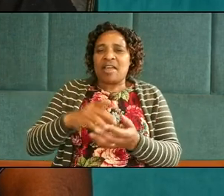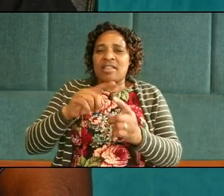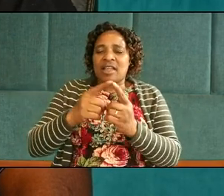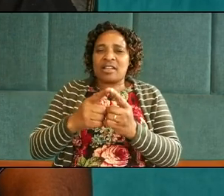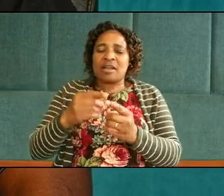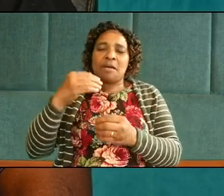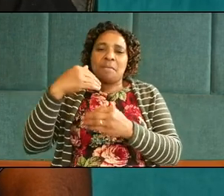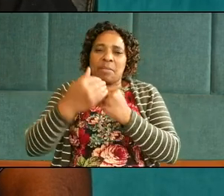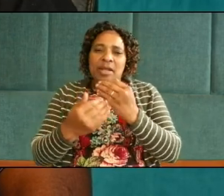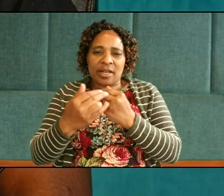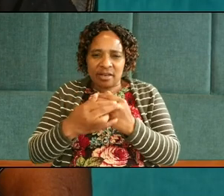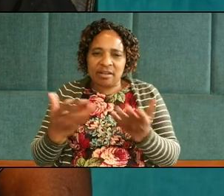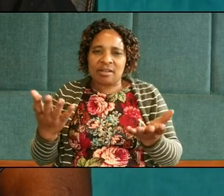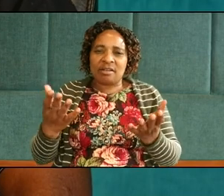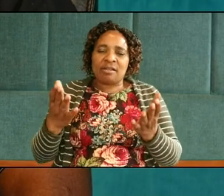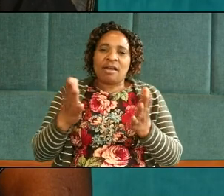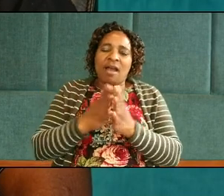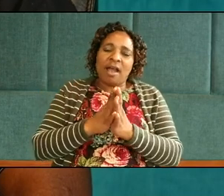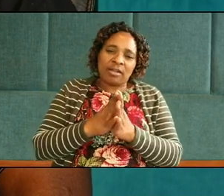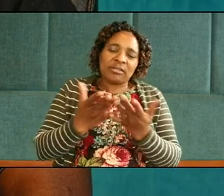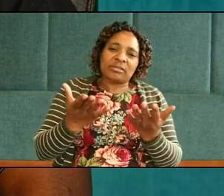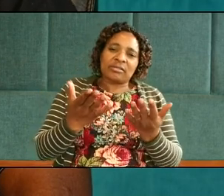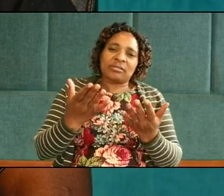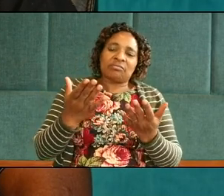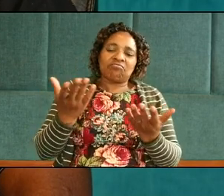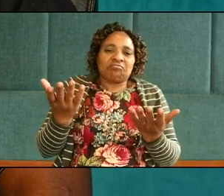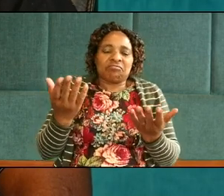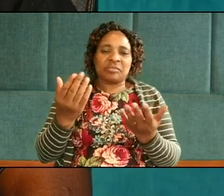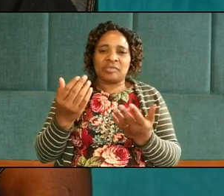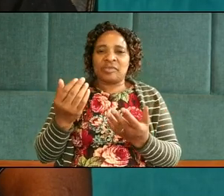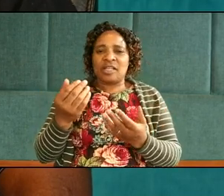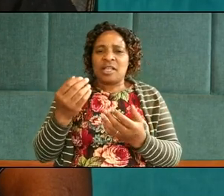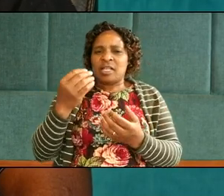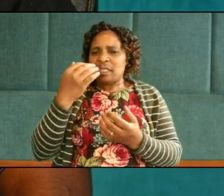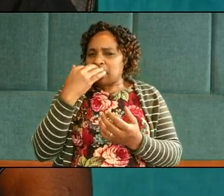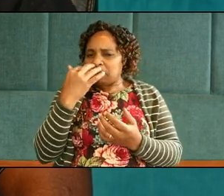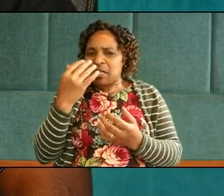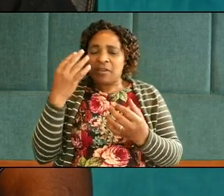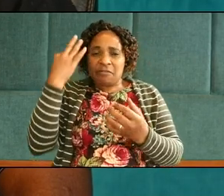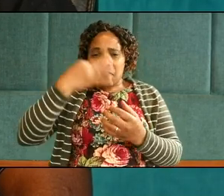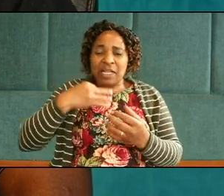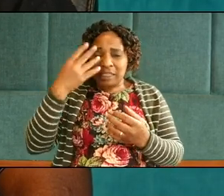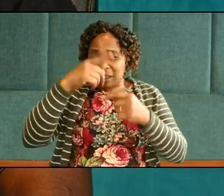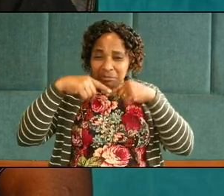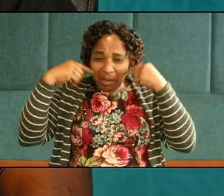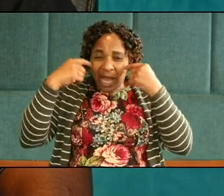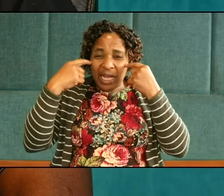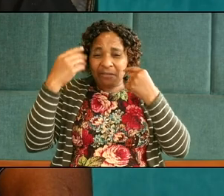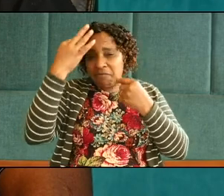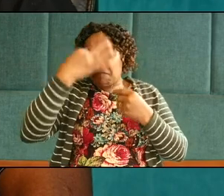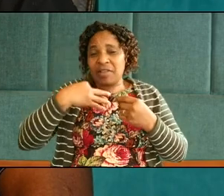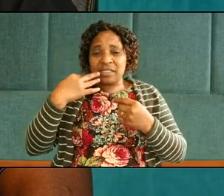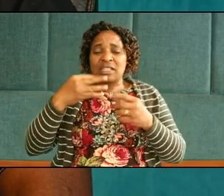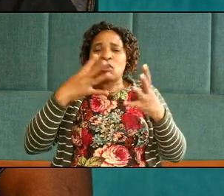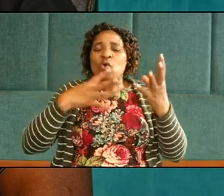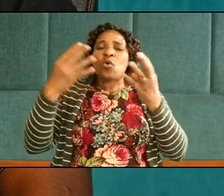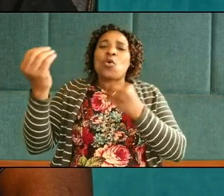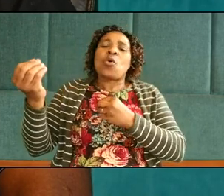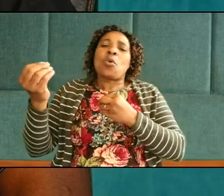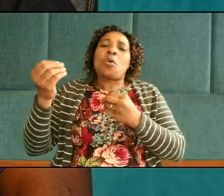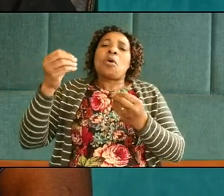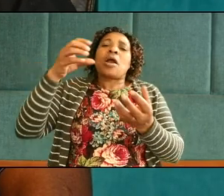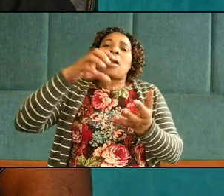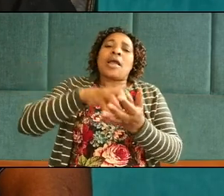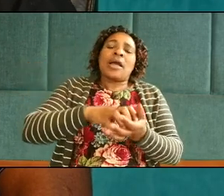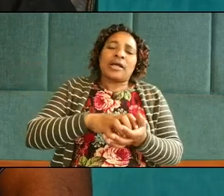bread and milk for this kid. The smile on their face is far more satisfactory than you going to have bought that cake